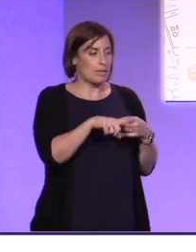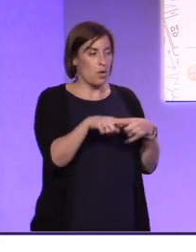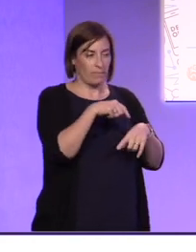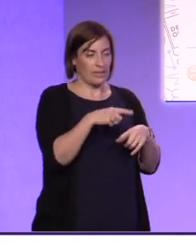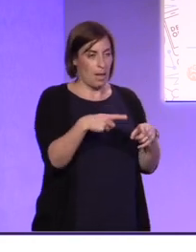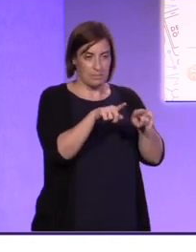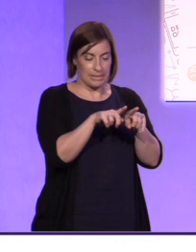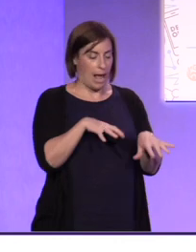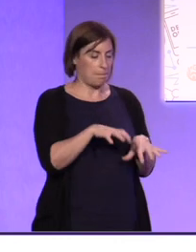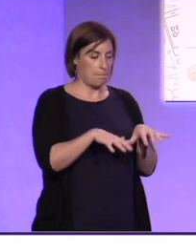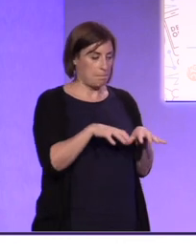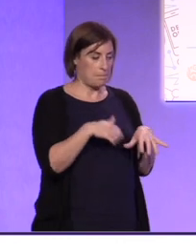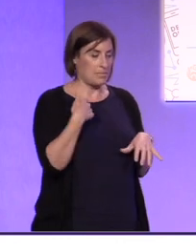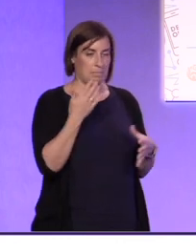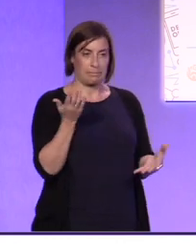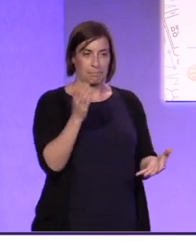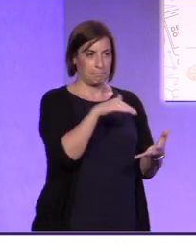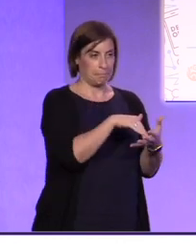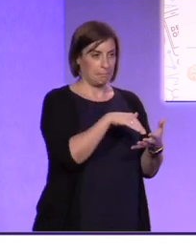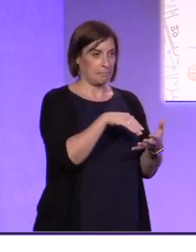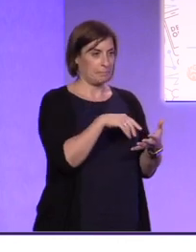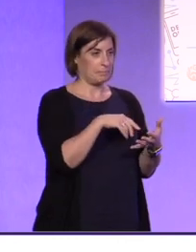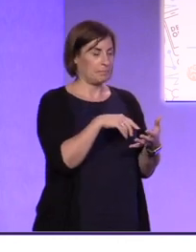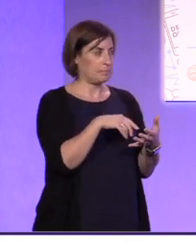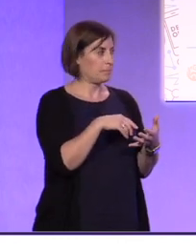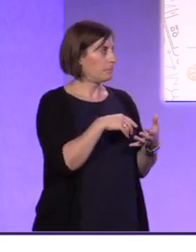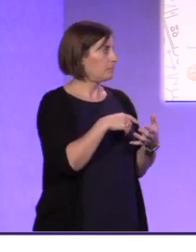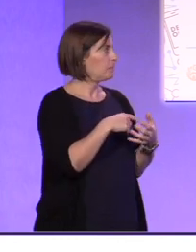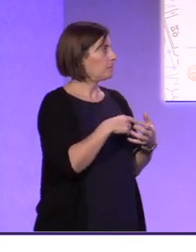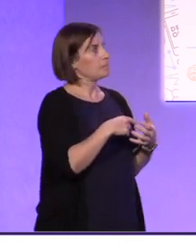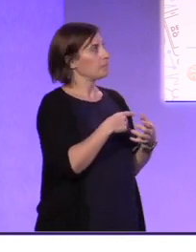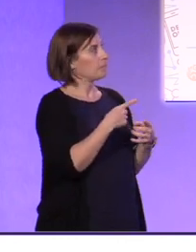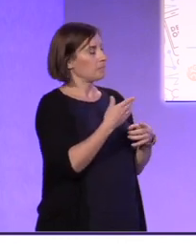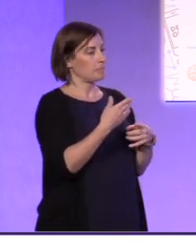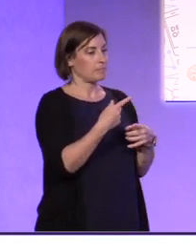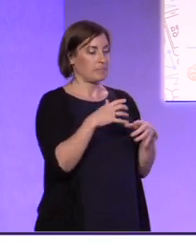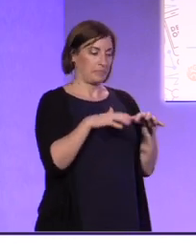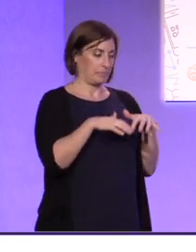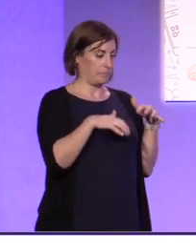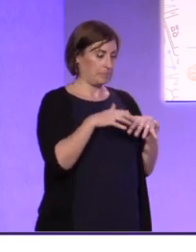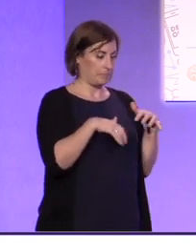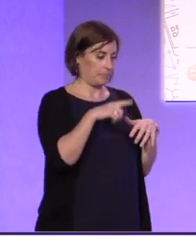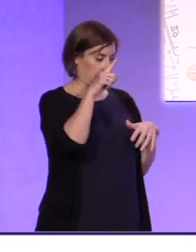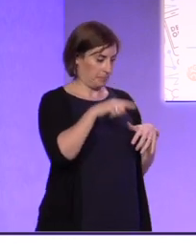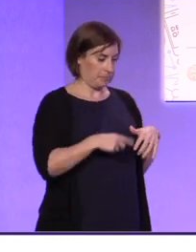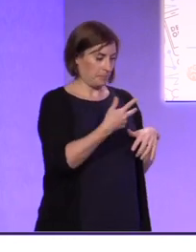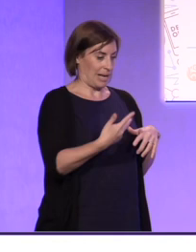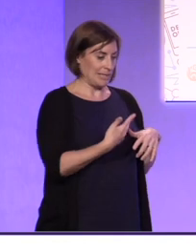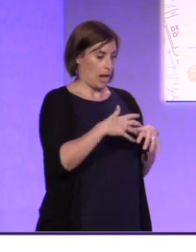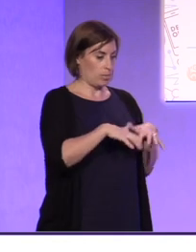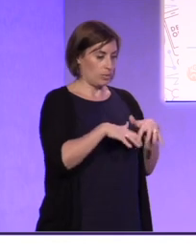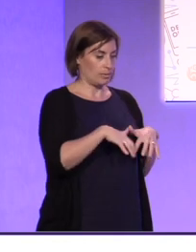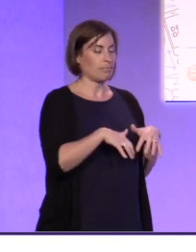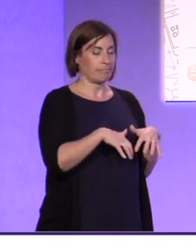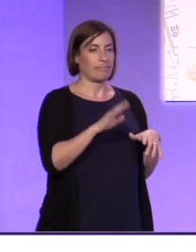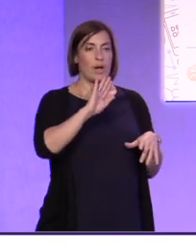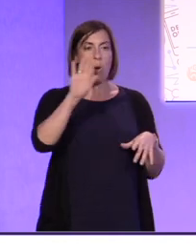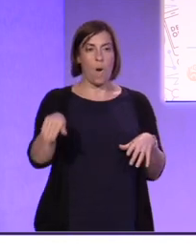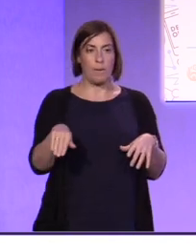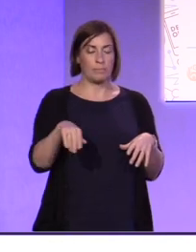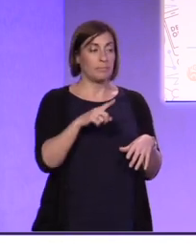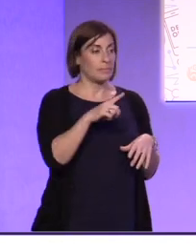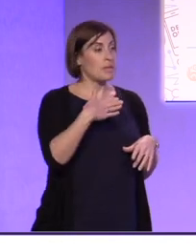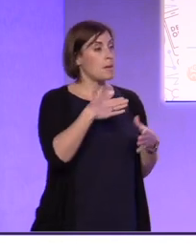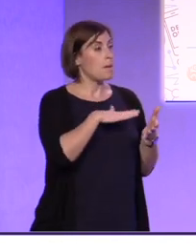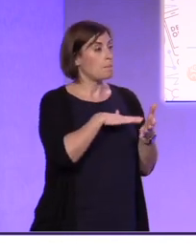time. I used to get in, write code for 8 hours, and then I'd go home. On Monday mornings is also when we did our